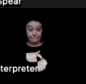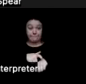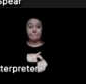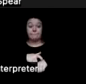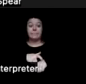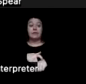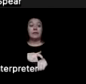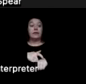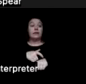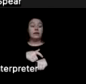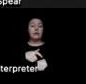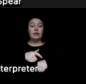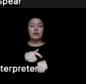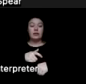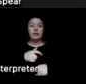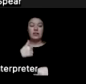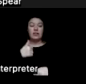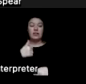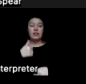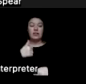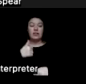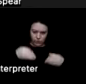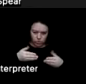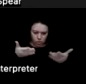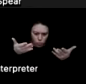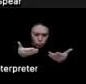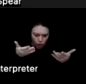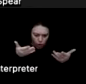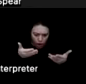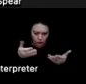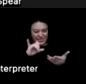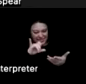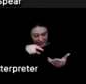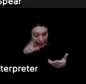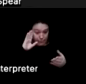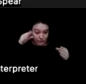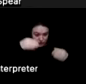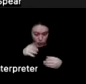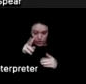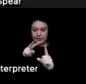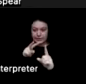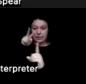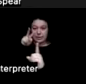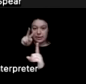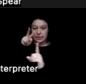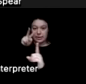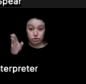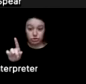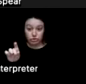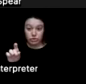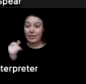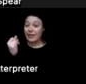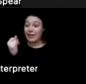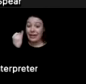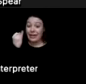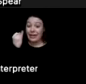right now, and making sure that those are aligned with where they want to be in the future. And if those aren't aligned, helping the trainees